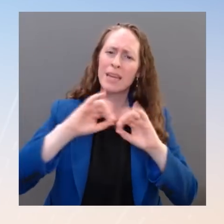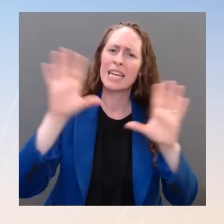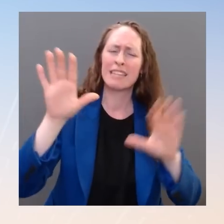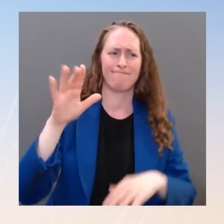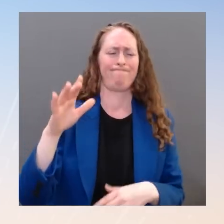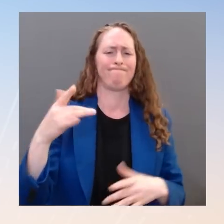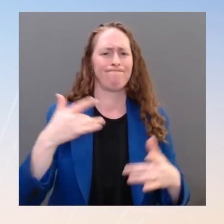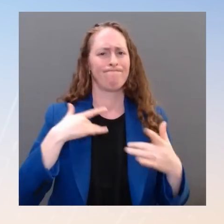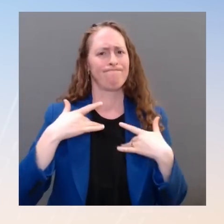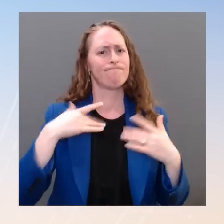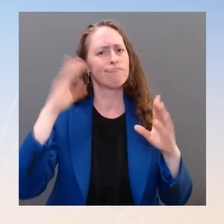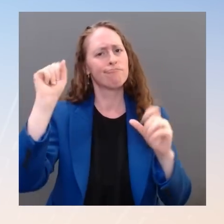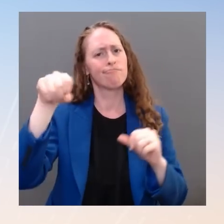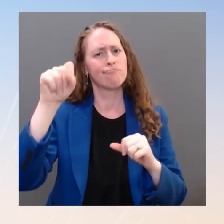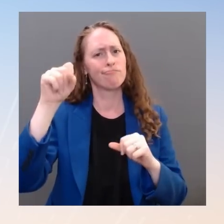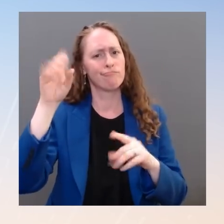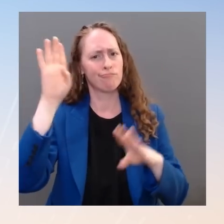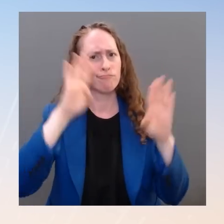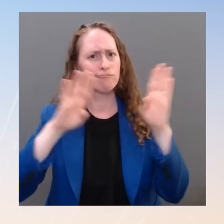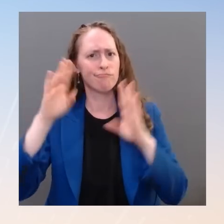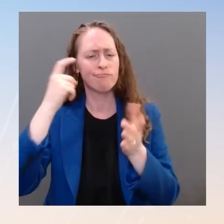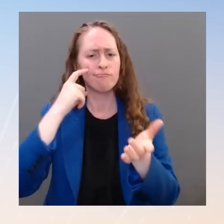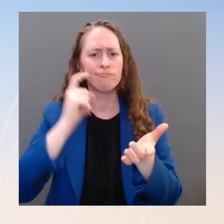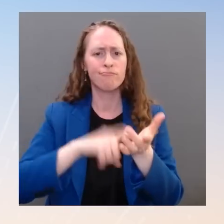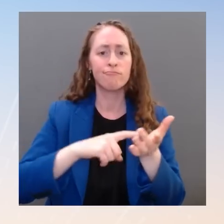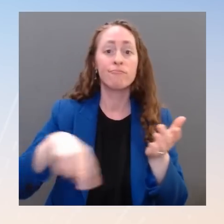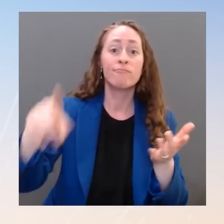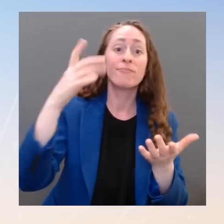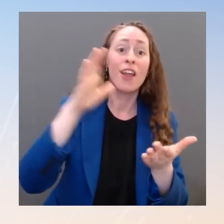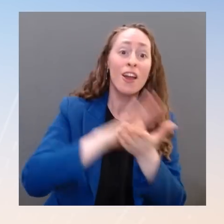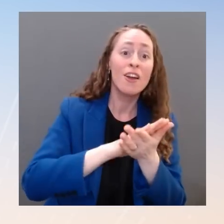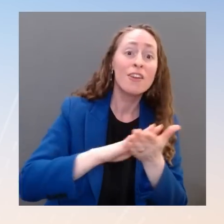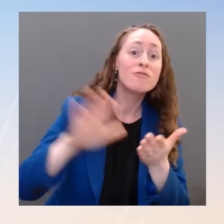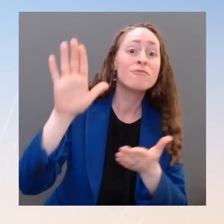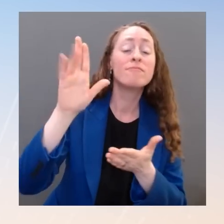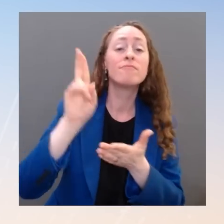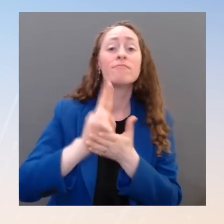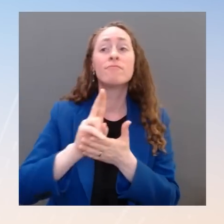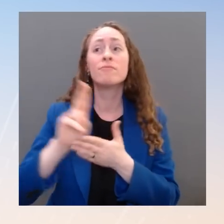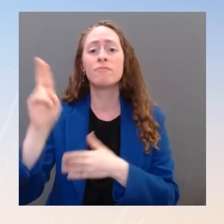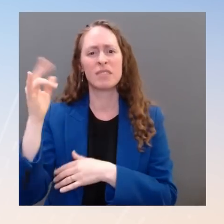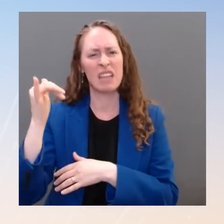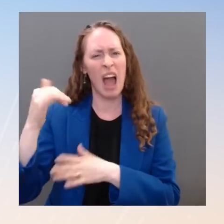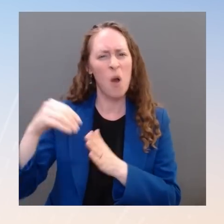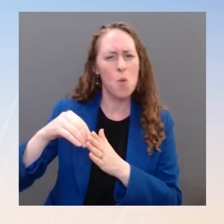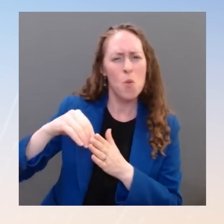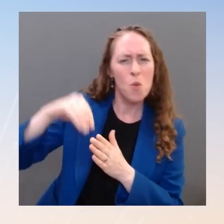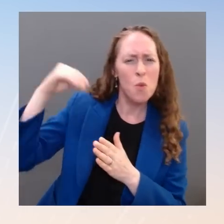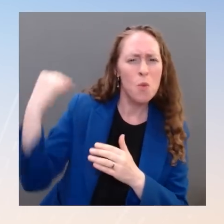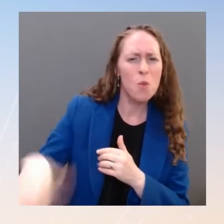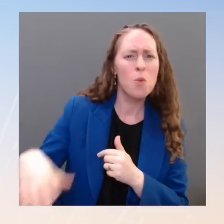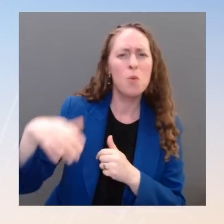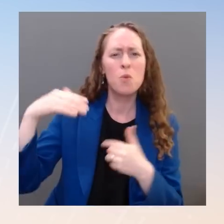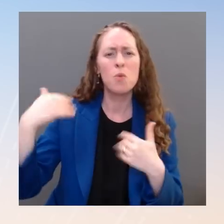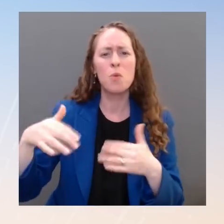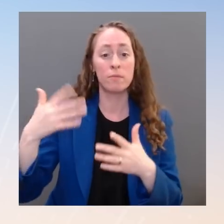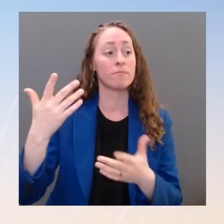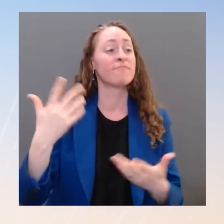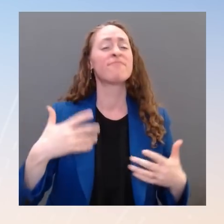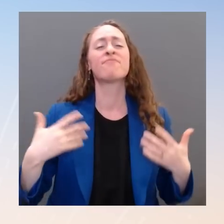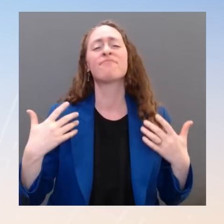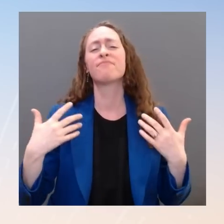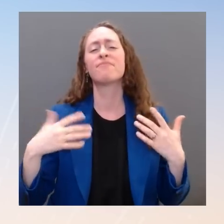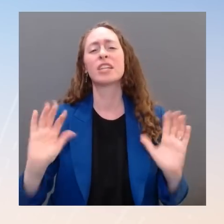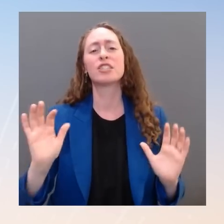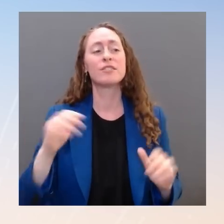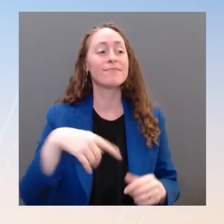education. He has taken a number of steps already since he took office to bring down costs for Americans, including bringing down the